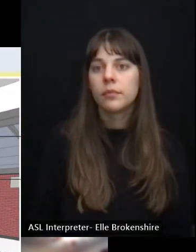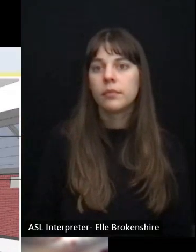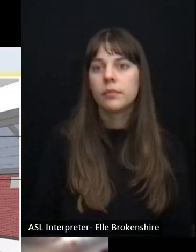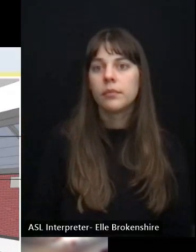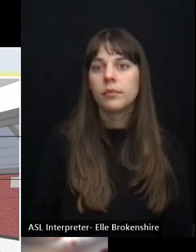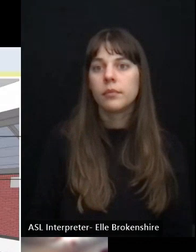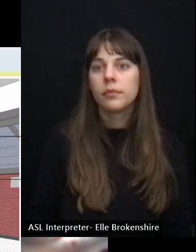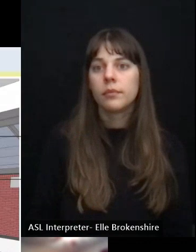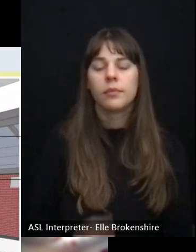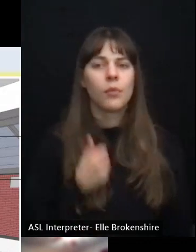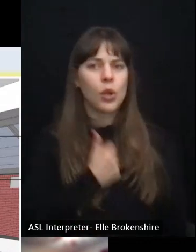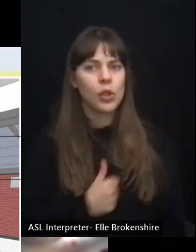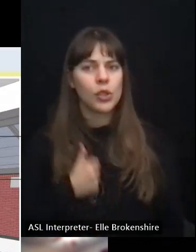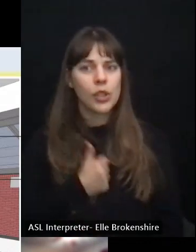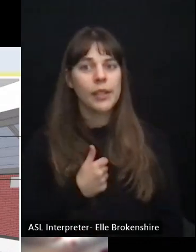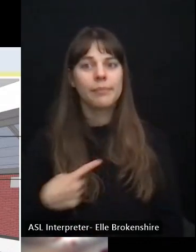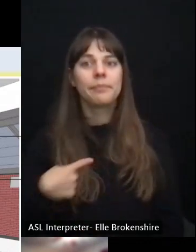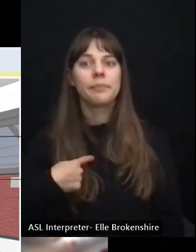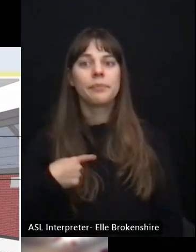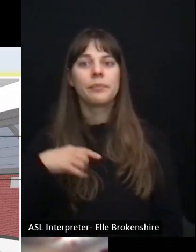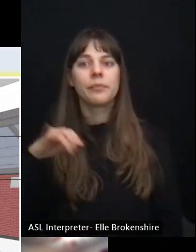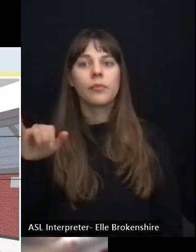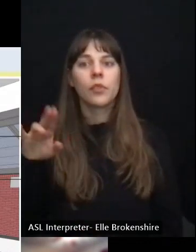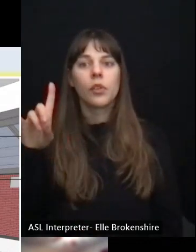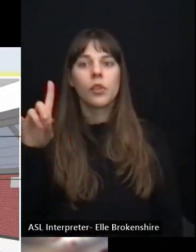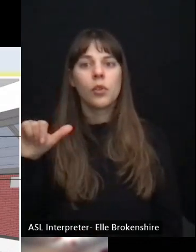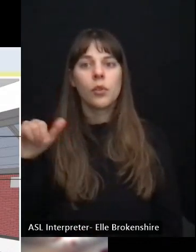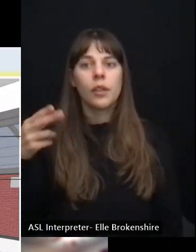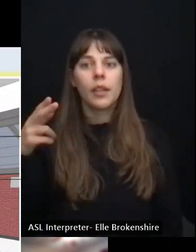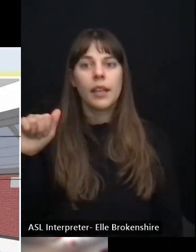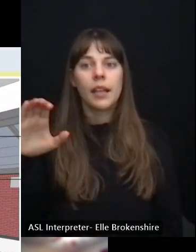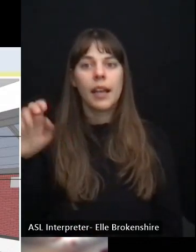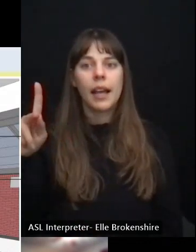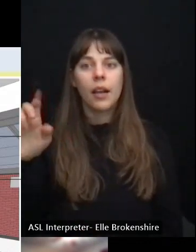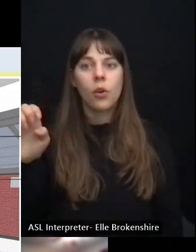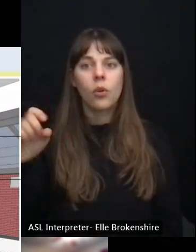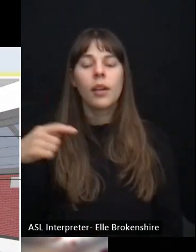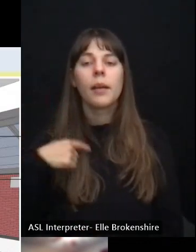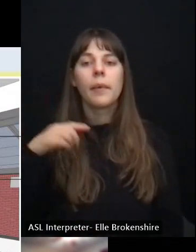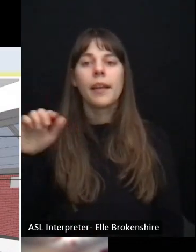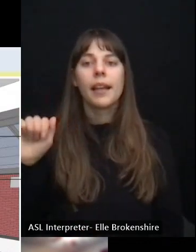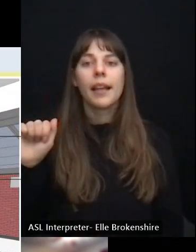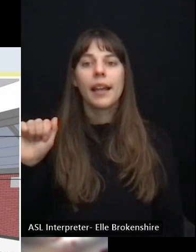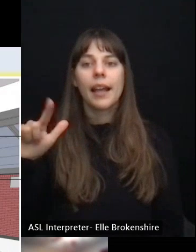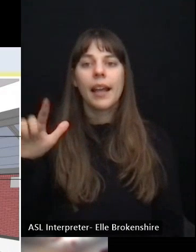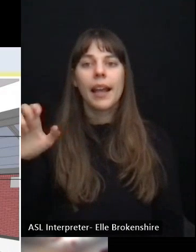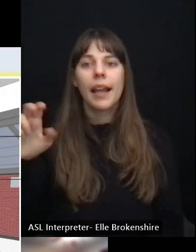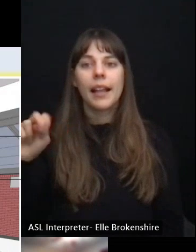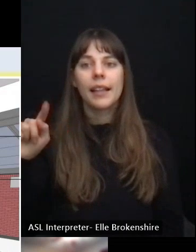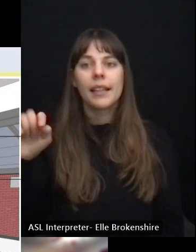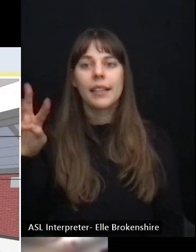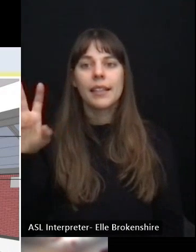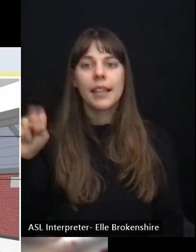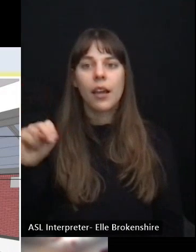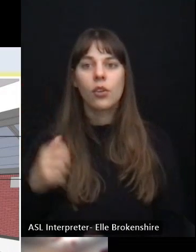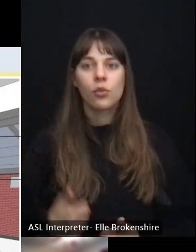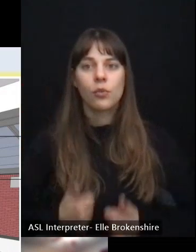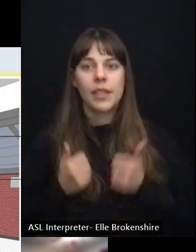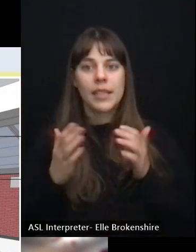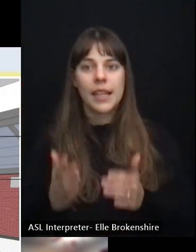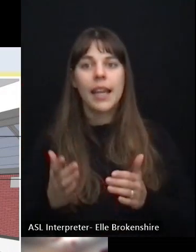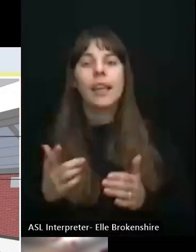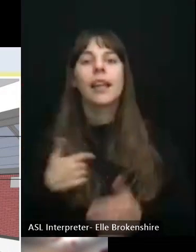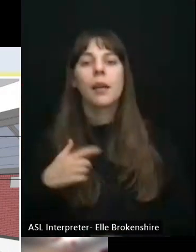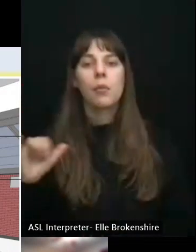Sorry about that. I'm Judy Hackle. I'm an Allentown resident and part of the Allentown CDC board. So this is